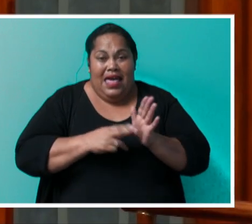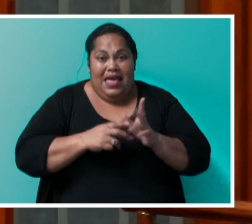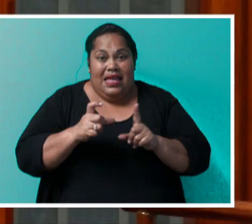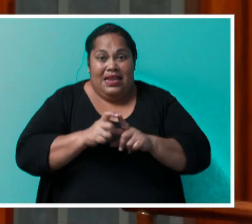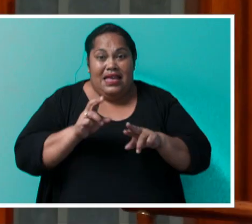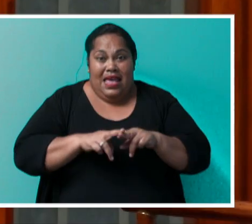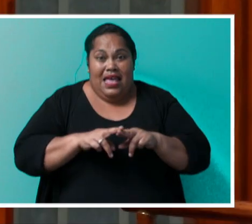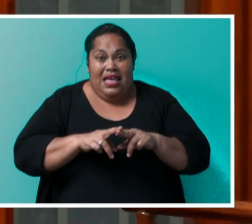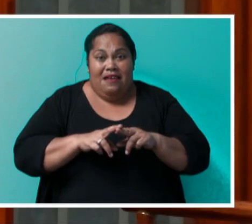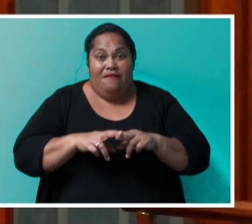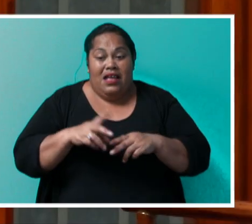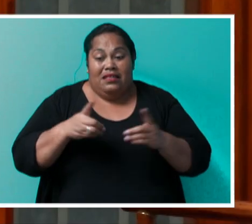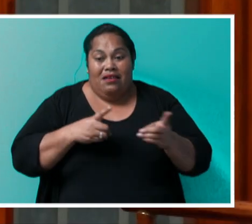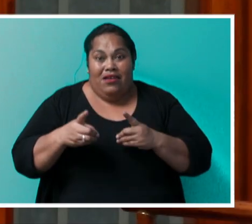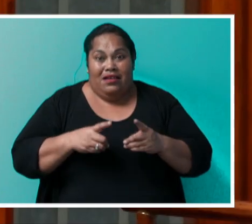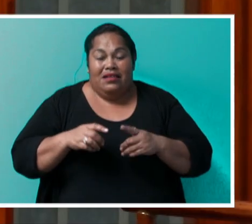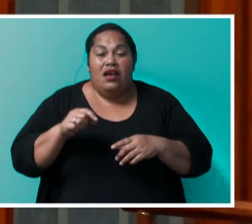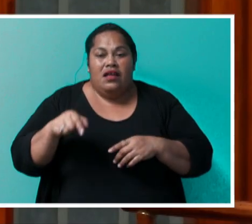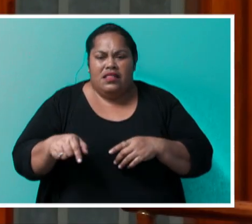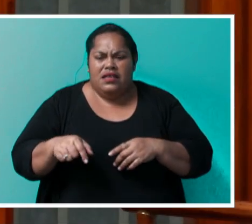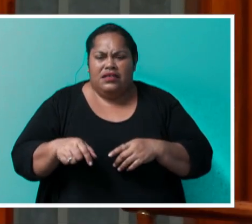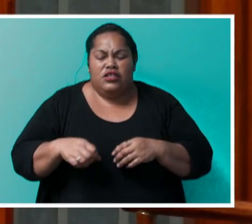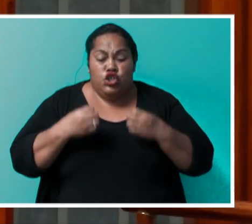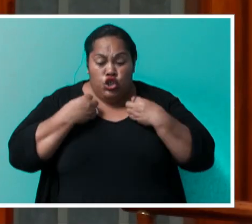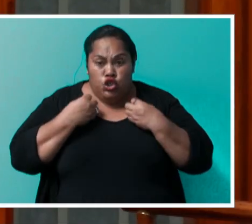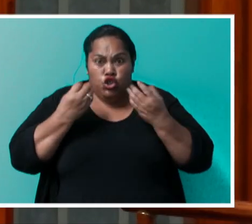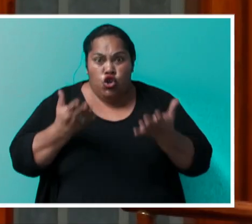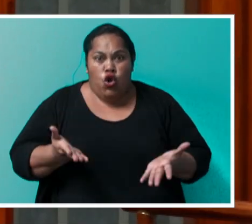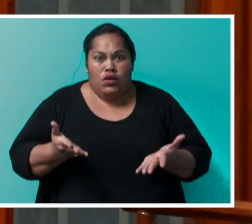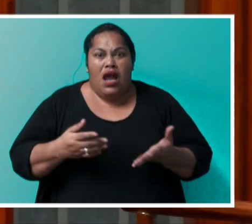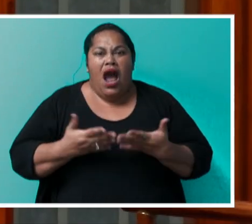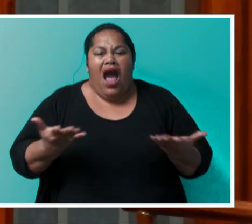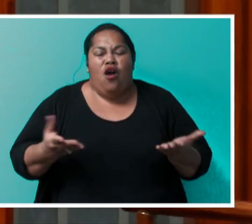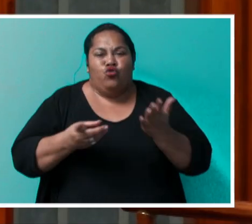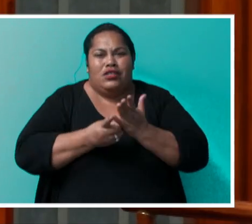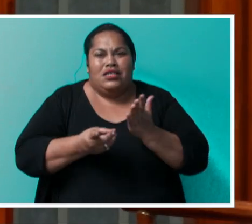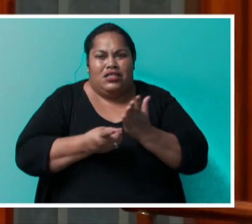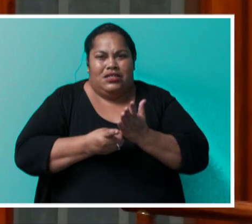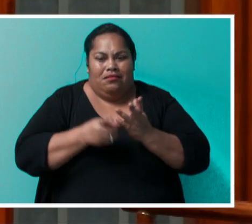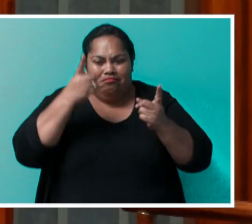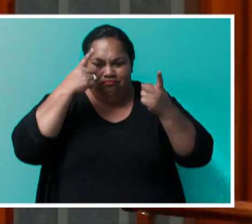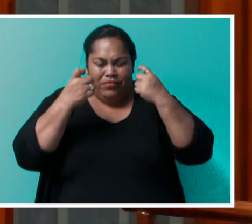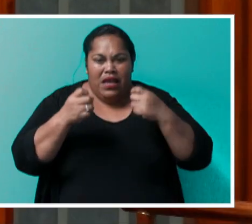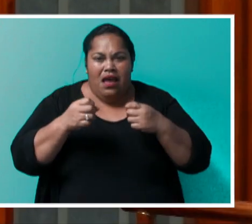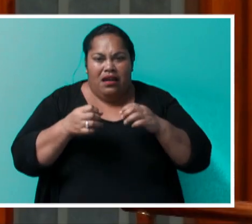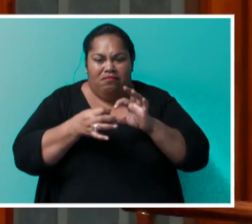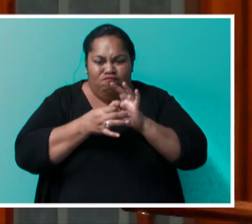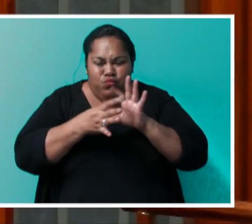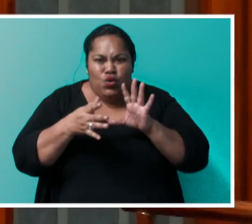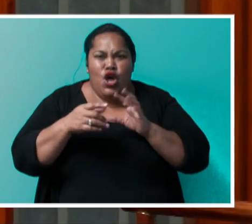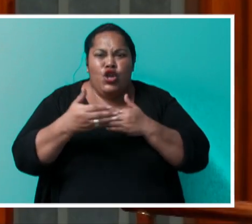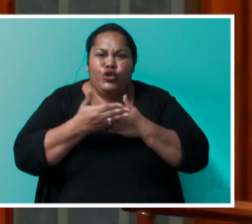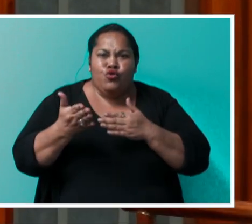launch, this pilot demonstrates how digital innovation can unlock new opportunities for